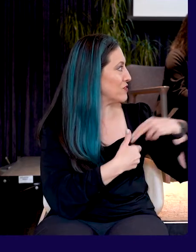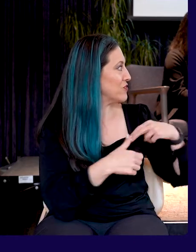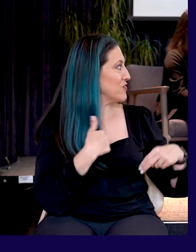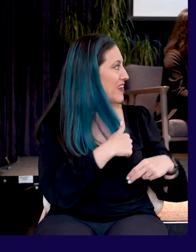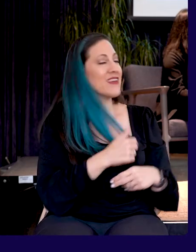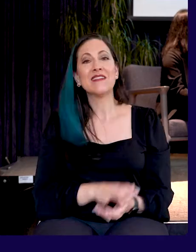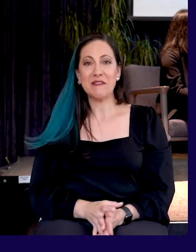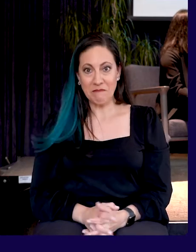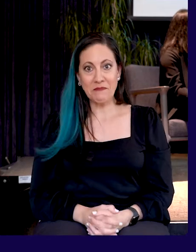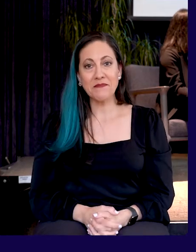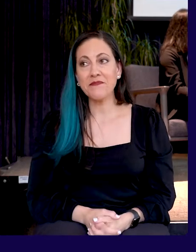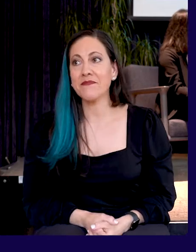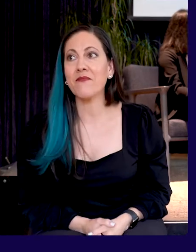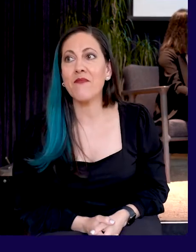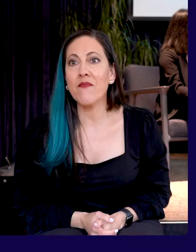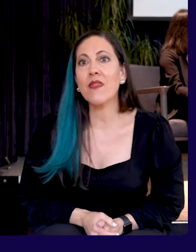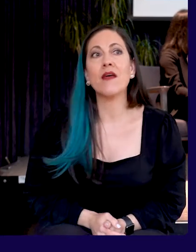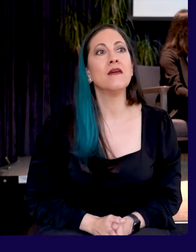Melanie.